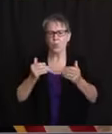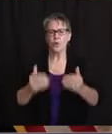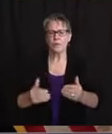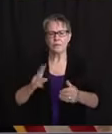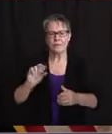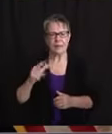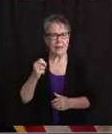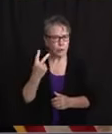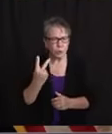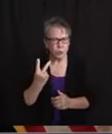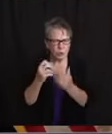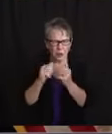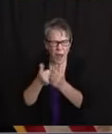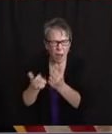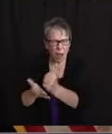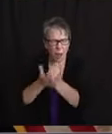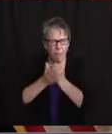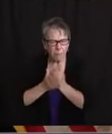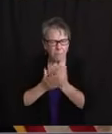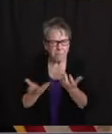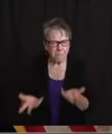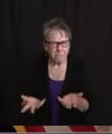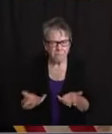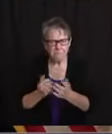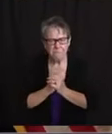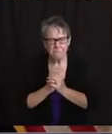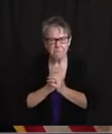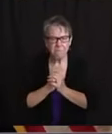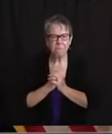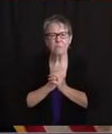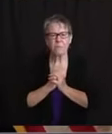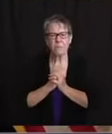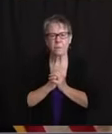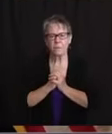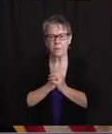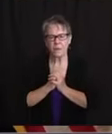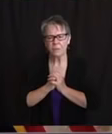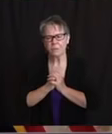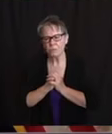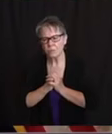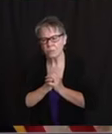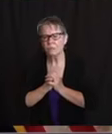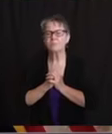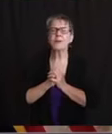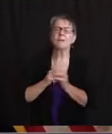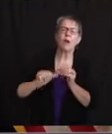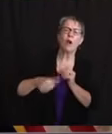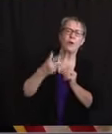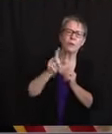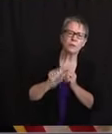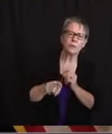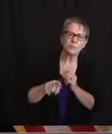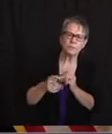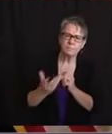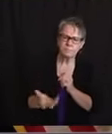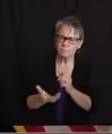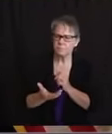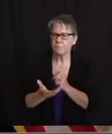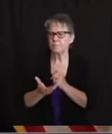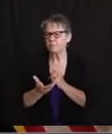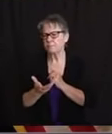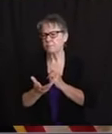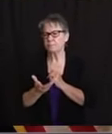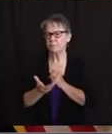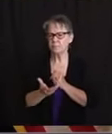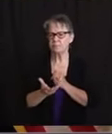mean for New Jersey moving forward. And the second and final question is with regard to the